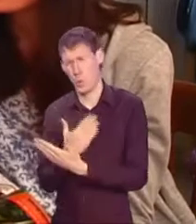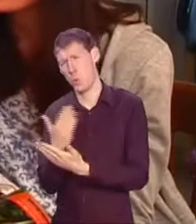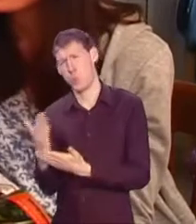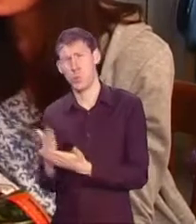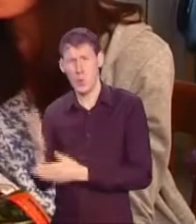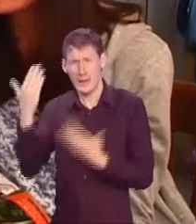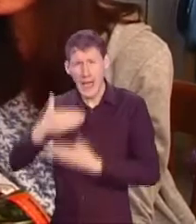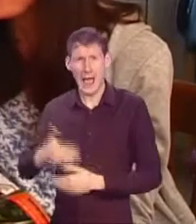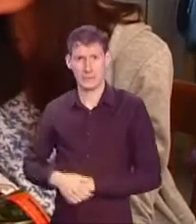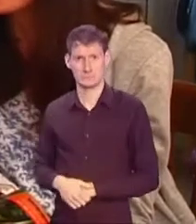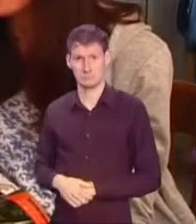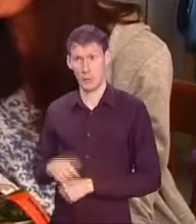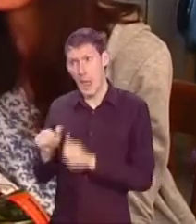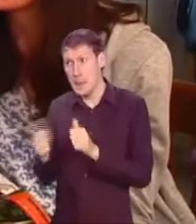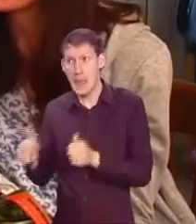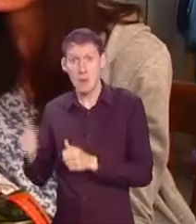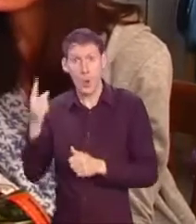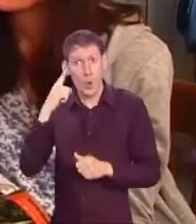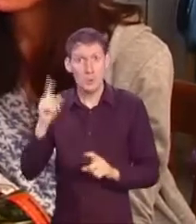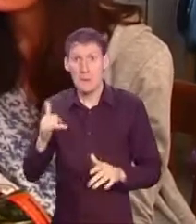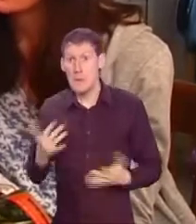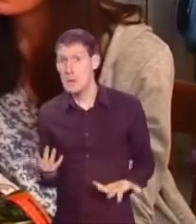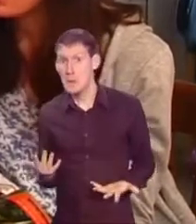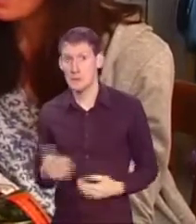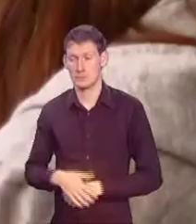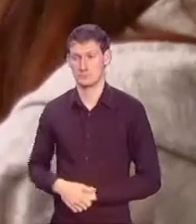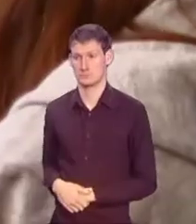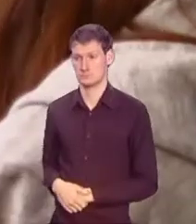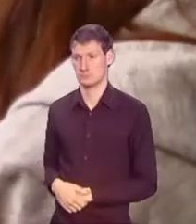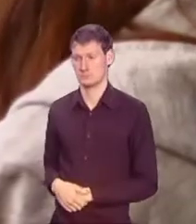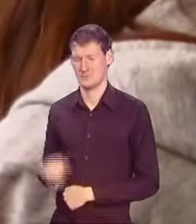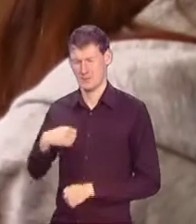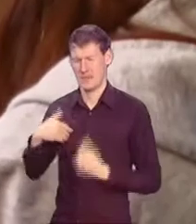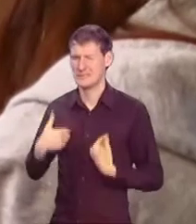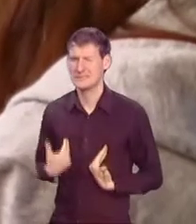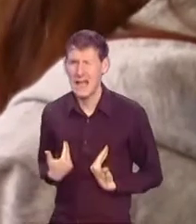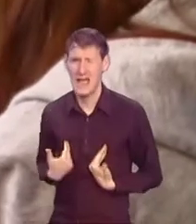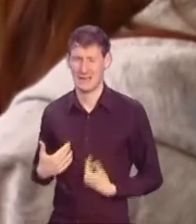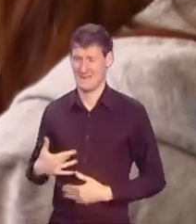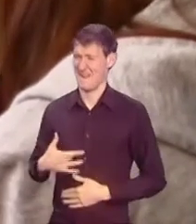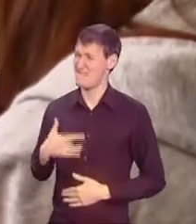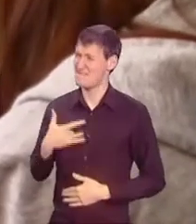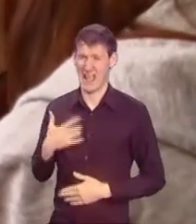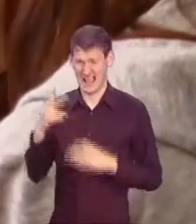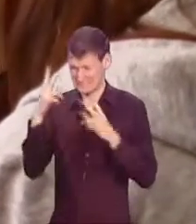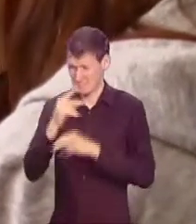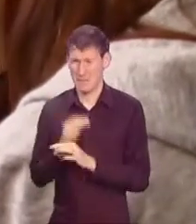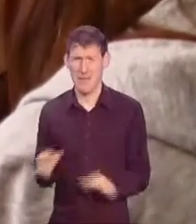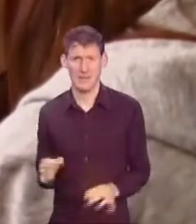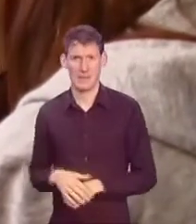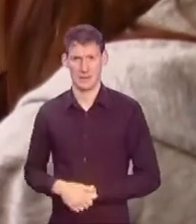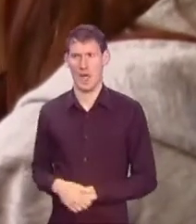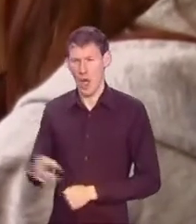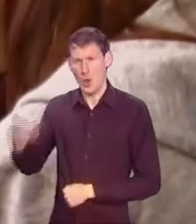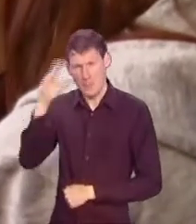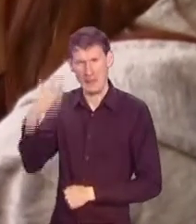hours. I wonder if next door heard it. I'm exhausted. You wouldn't think I'd been to bed. Oh, I know you've